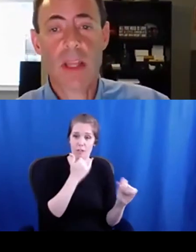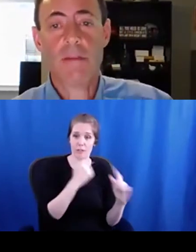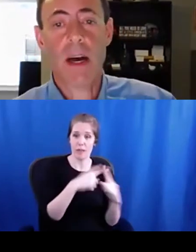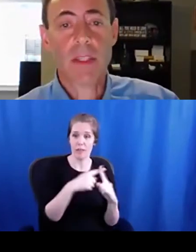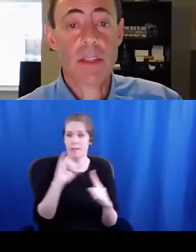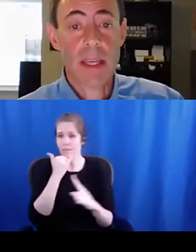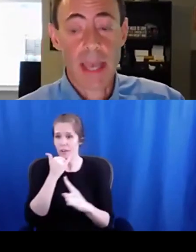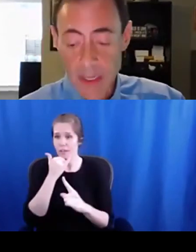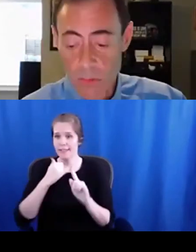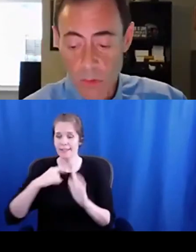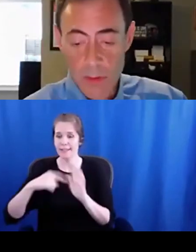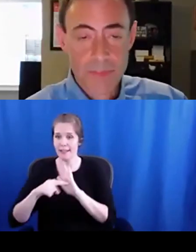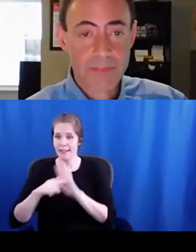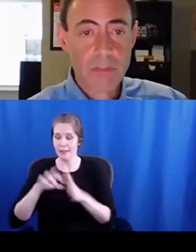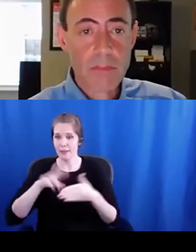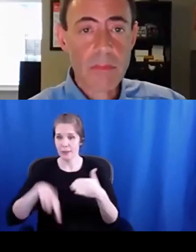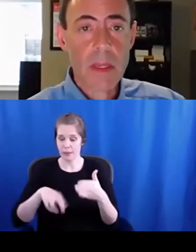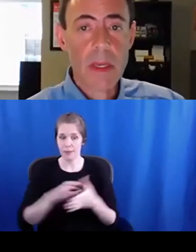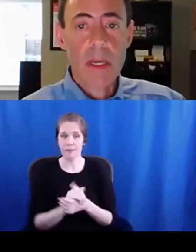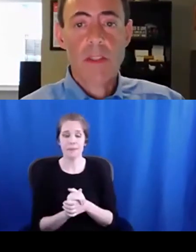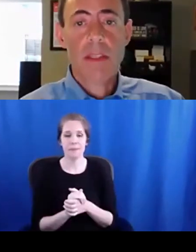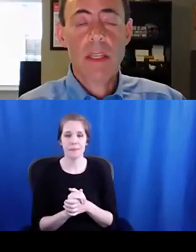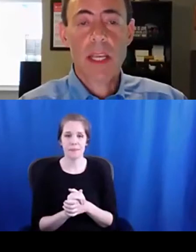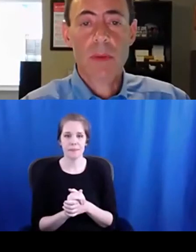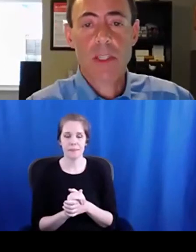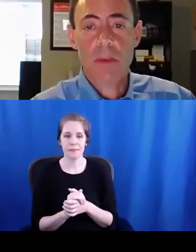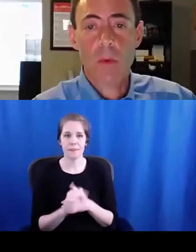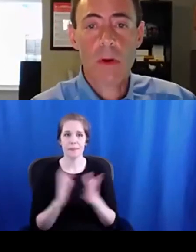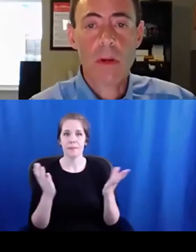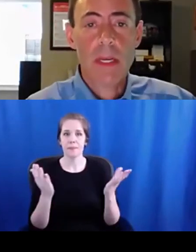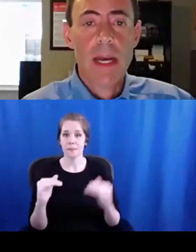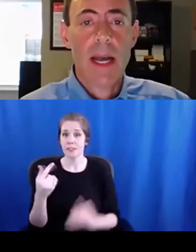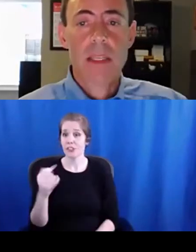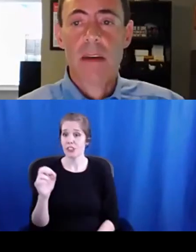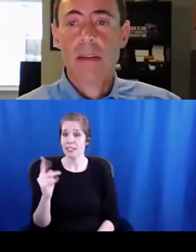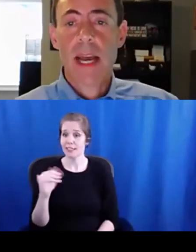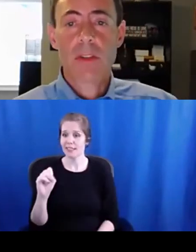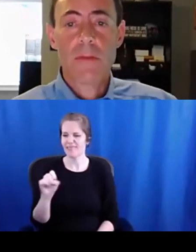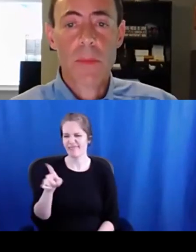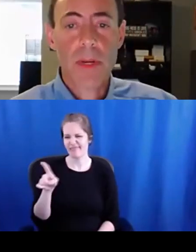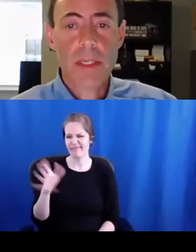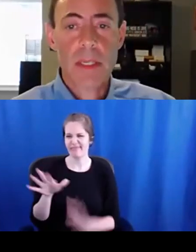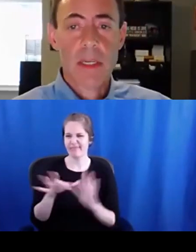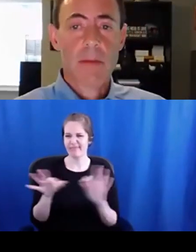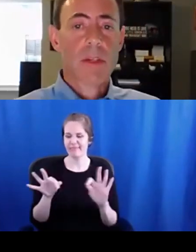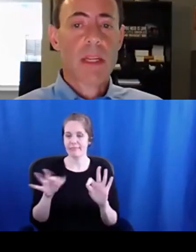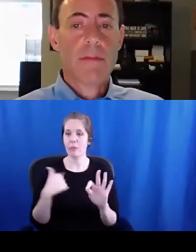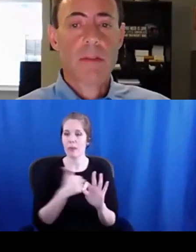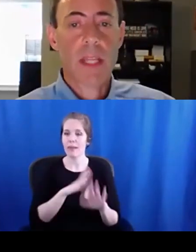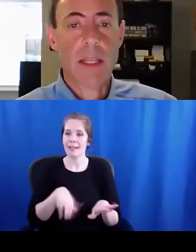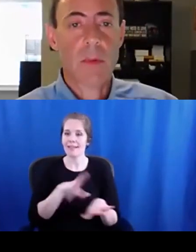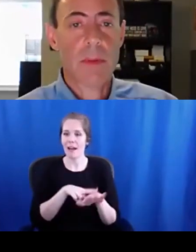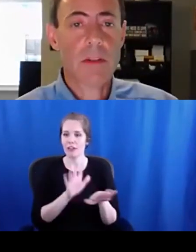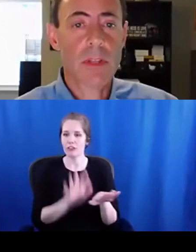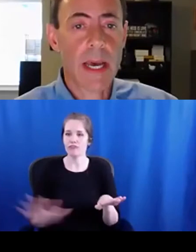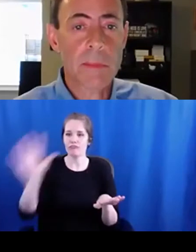strategy that involves testing and more. Genesis, as we mentioned before, has a national footprint covering 25